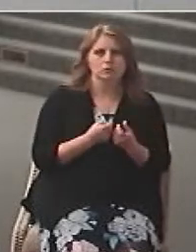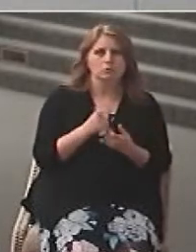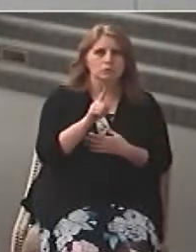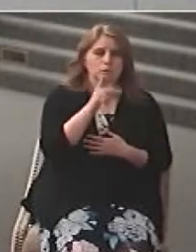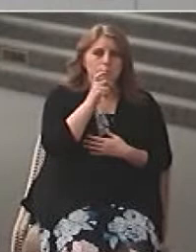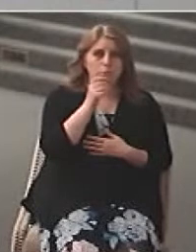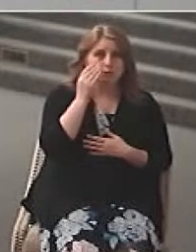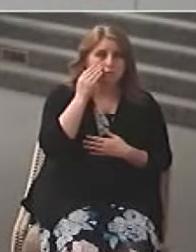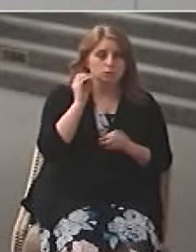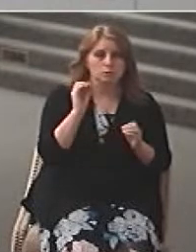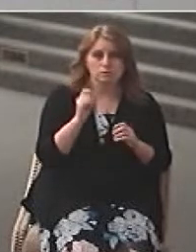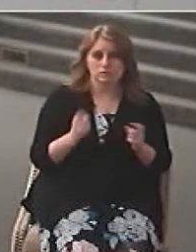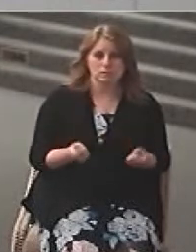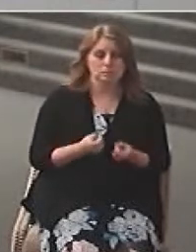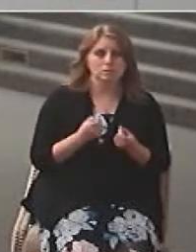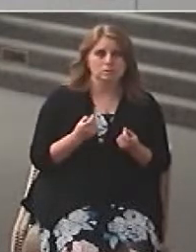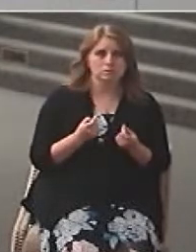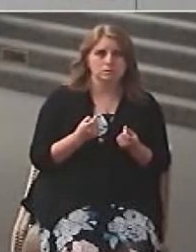sin,